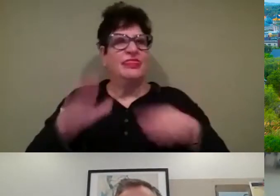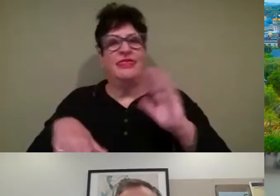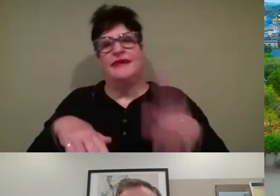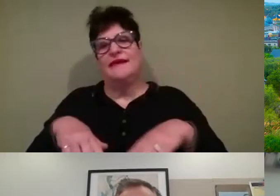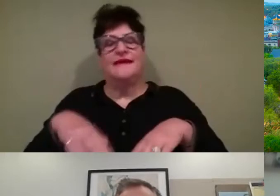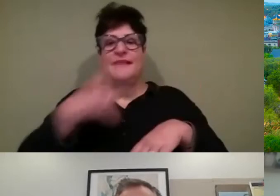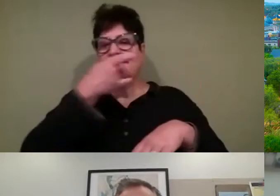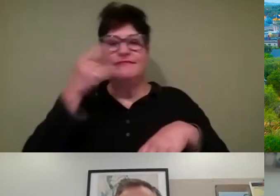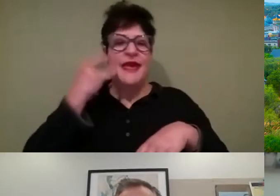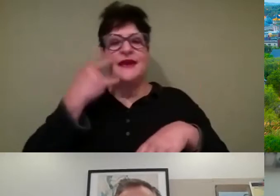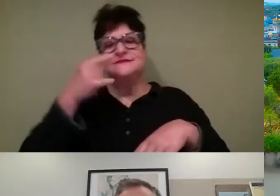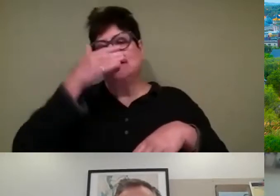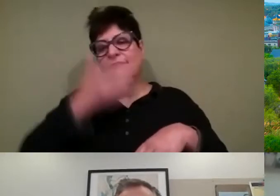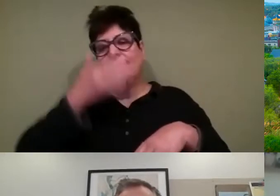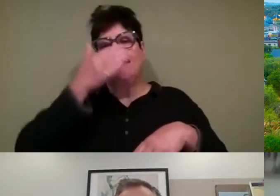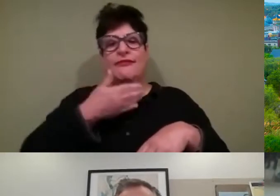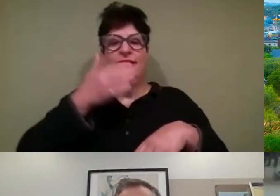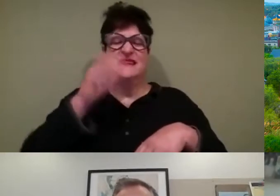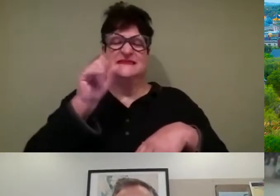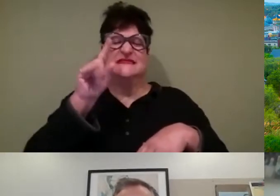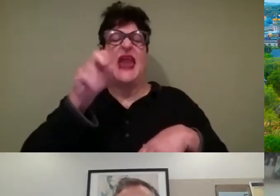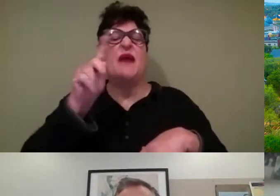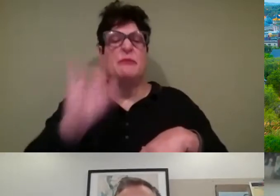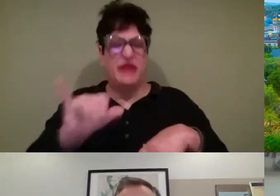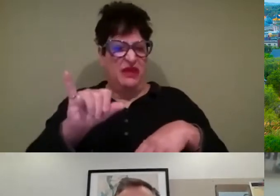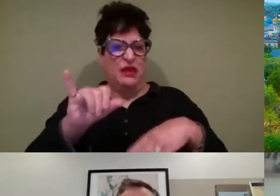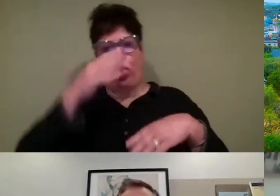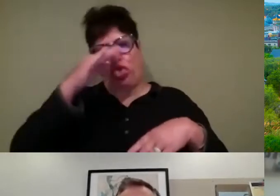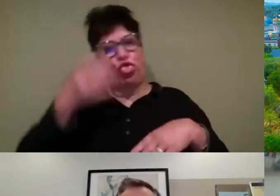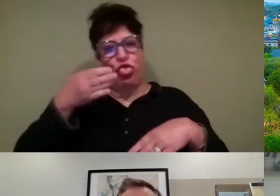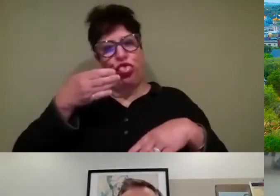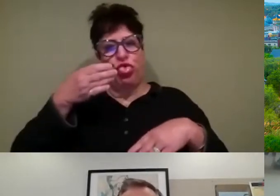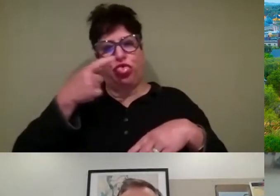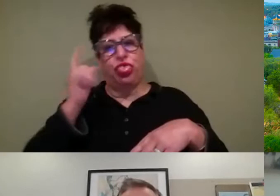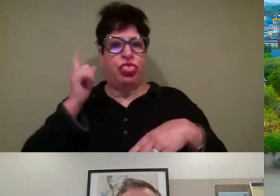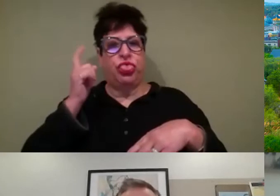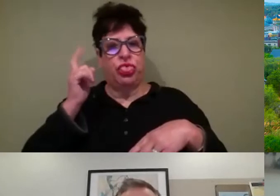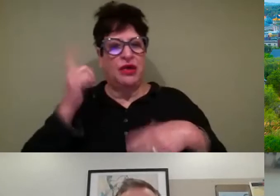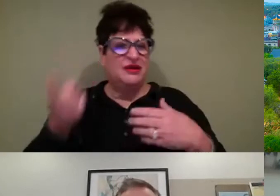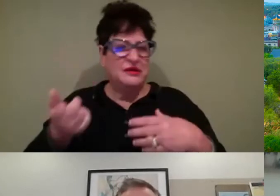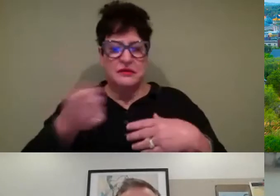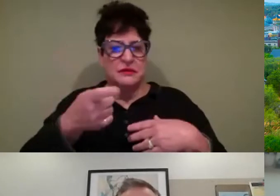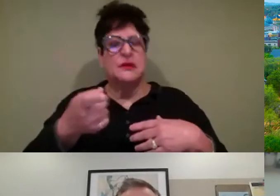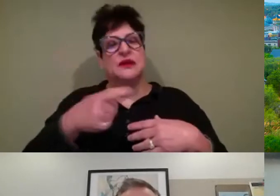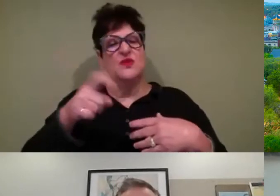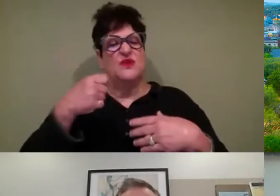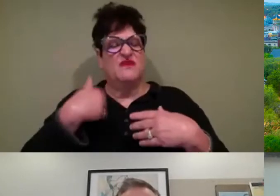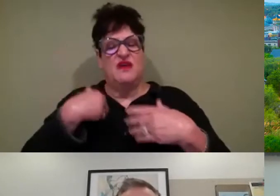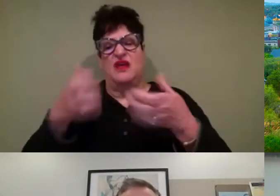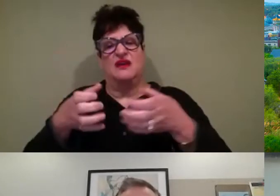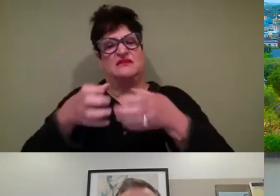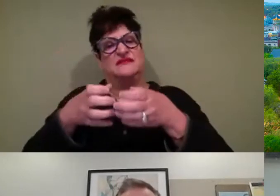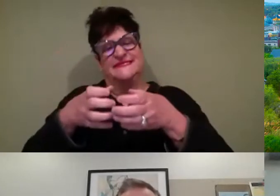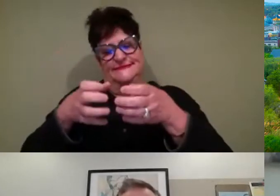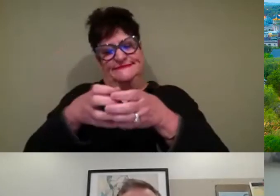wearing your mask and wearing it correctly at all times. And so we sort of have been seeing that. And then we had, you know, some minor clusters that we've been